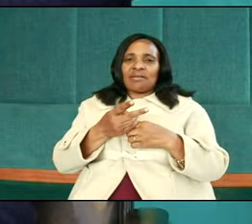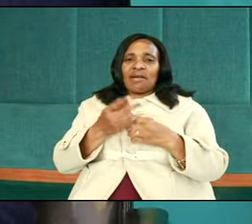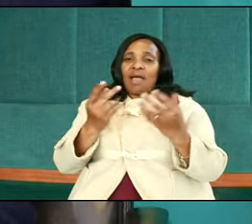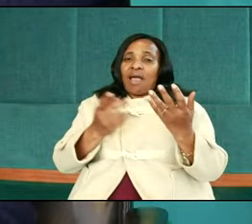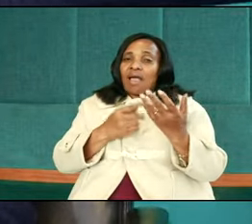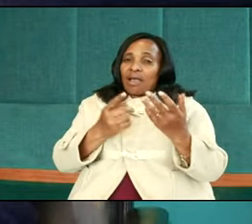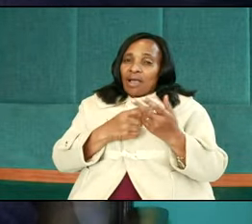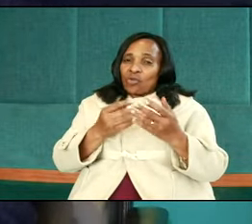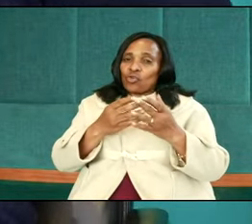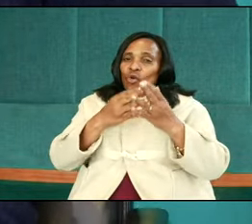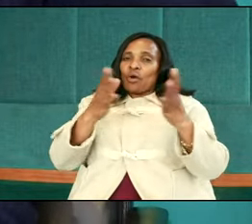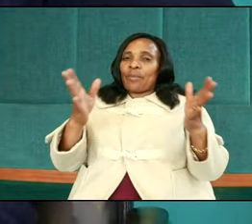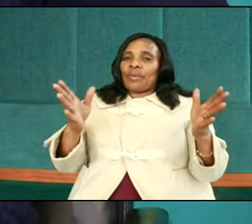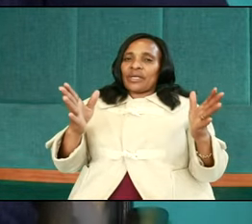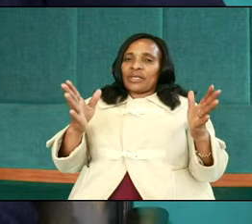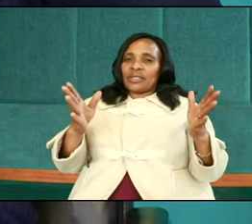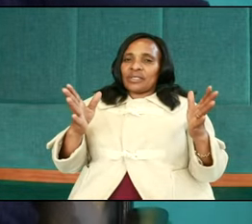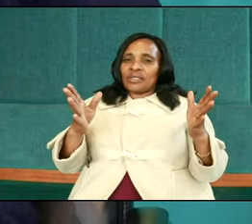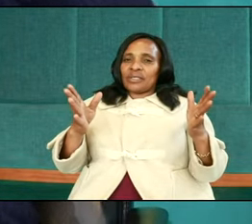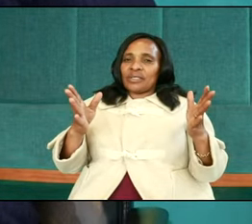count